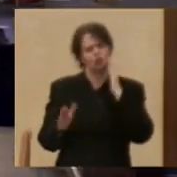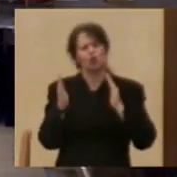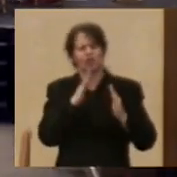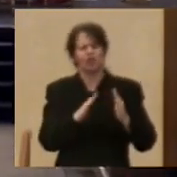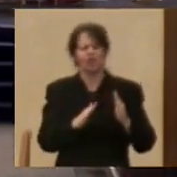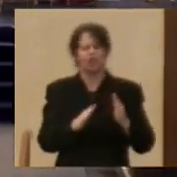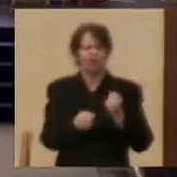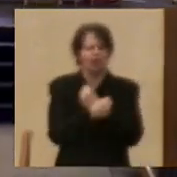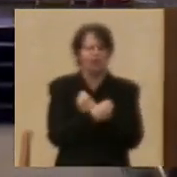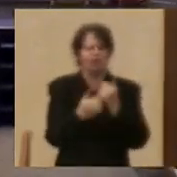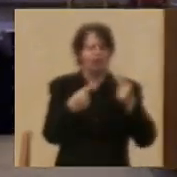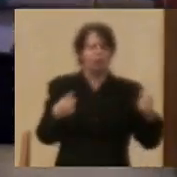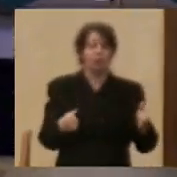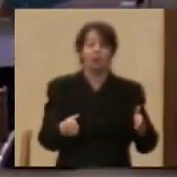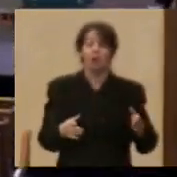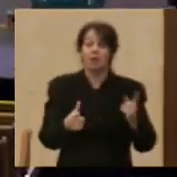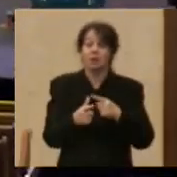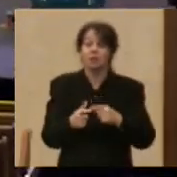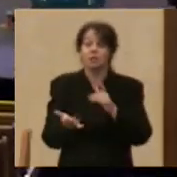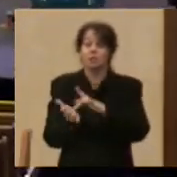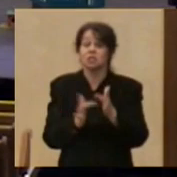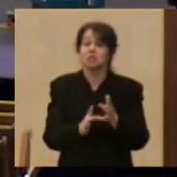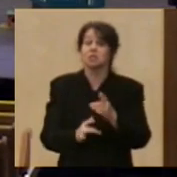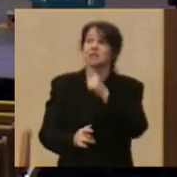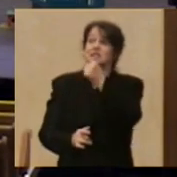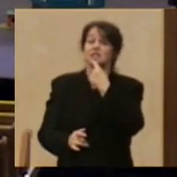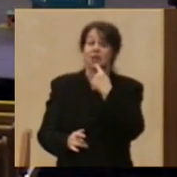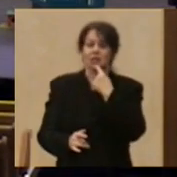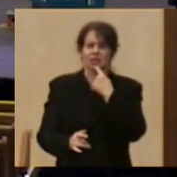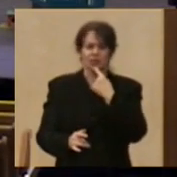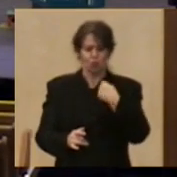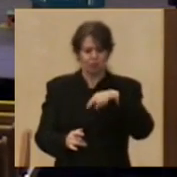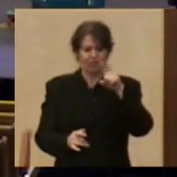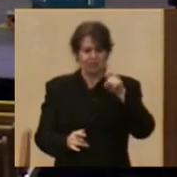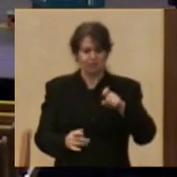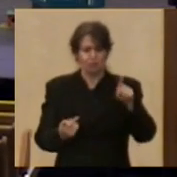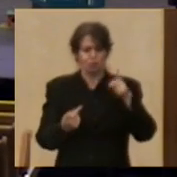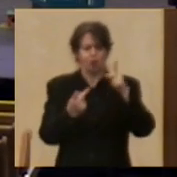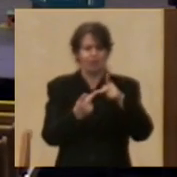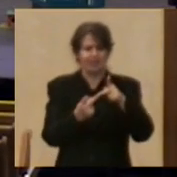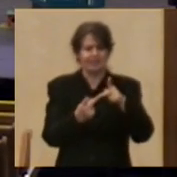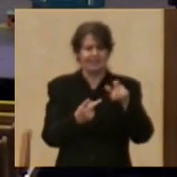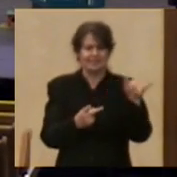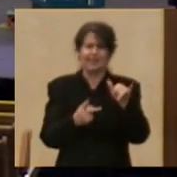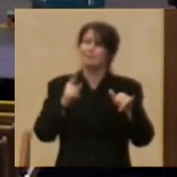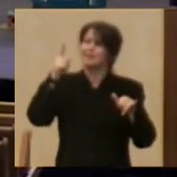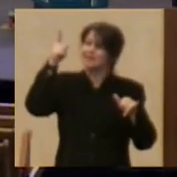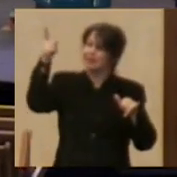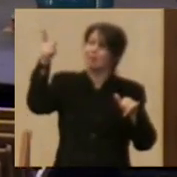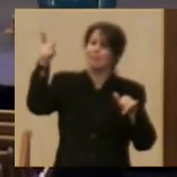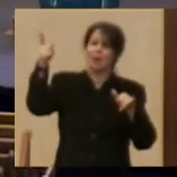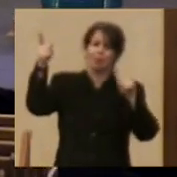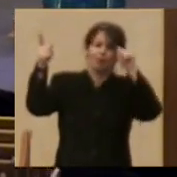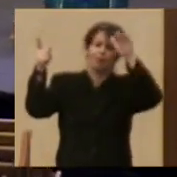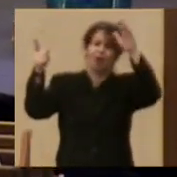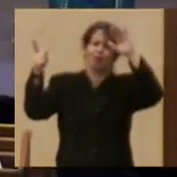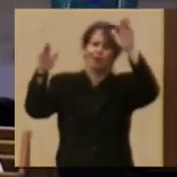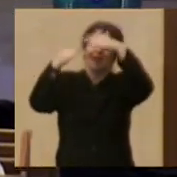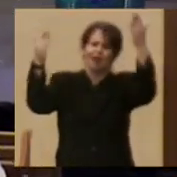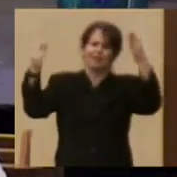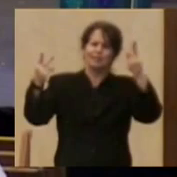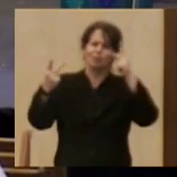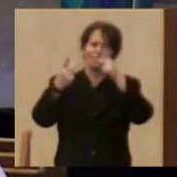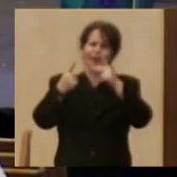the enemy thing. Then Jesus says, be perfect as your Father in heaven is perfect.